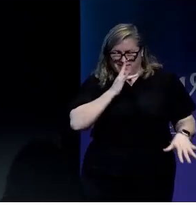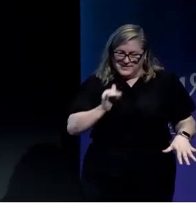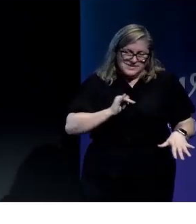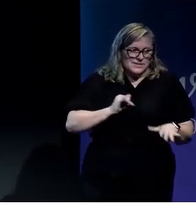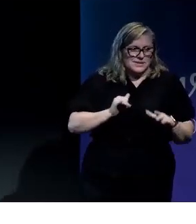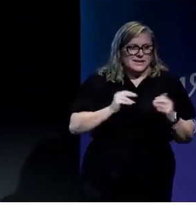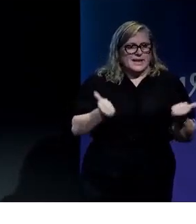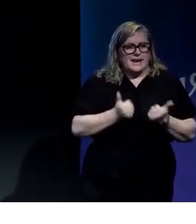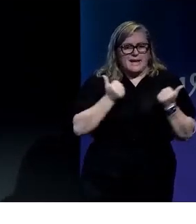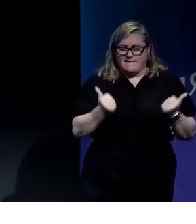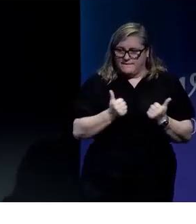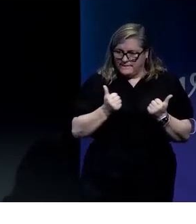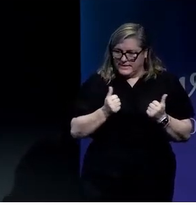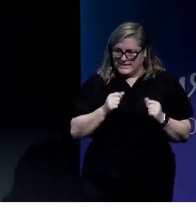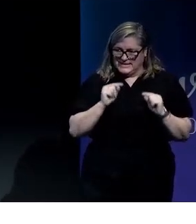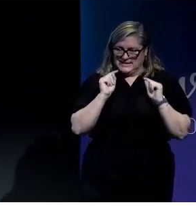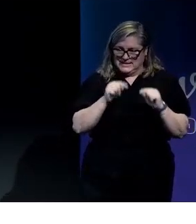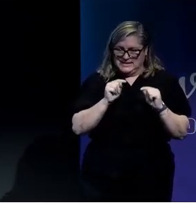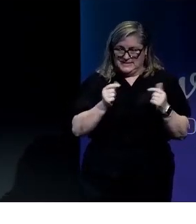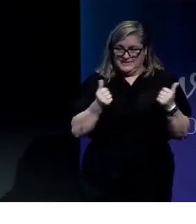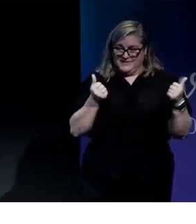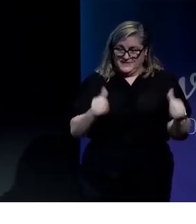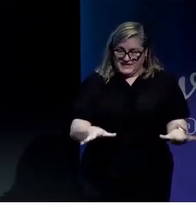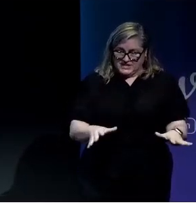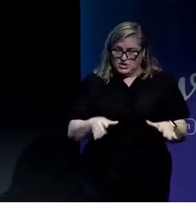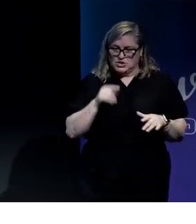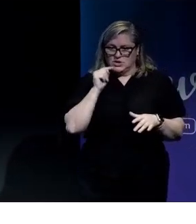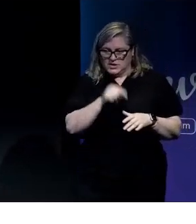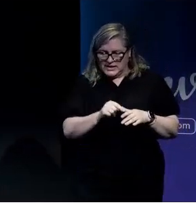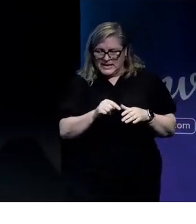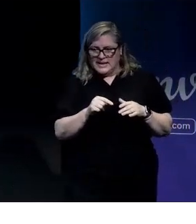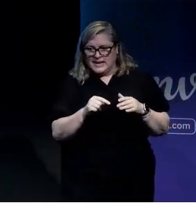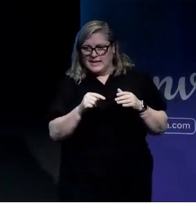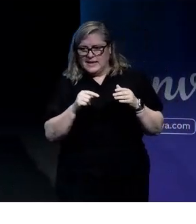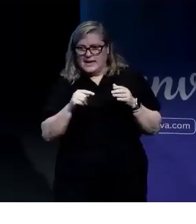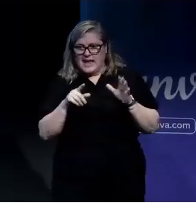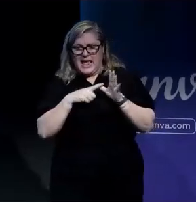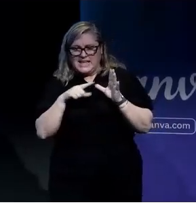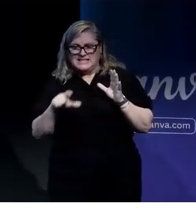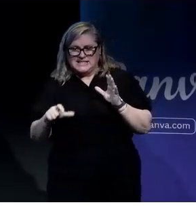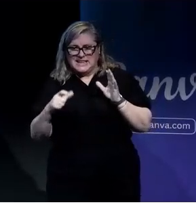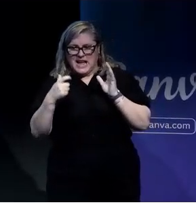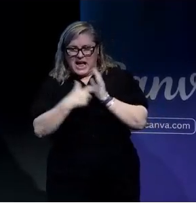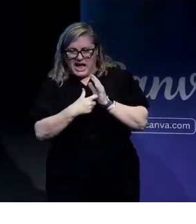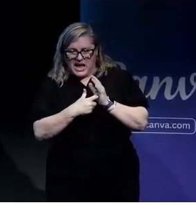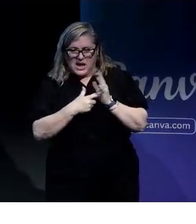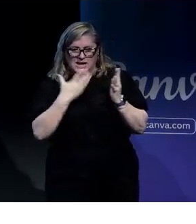And a completed one of those is called an accessibility conformance report, an ACR.